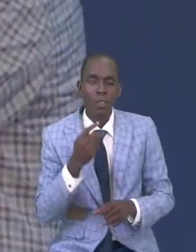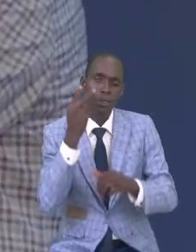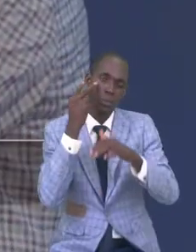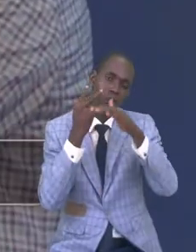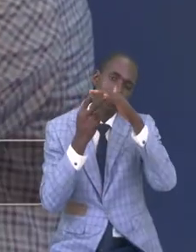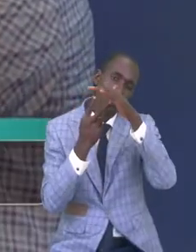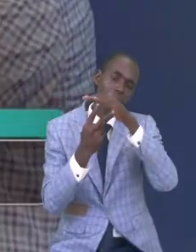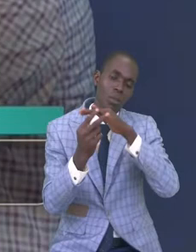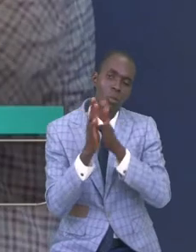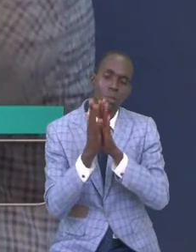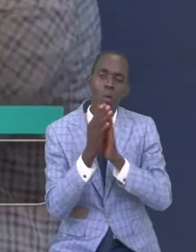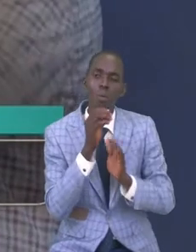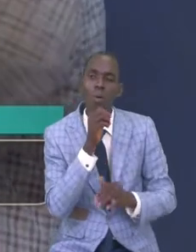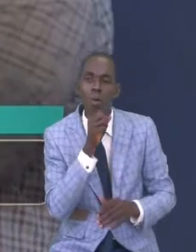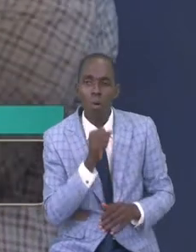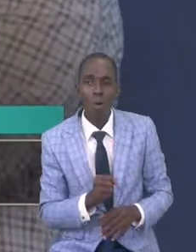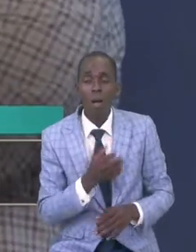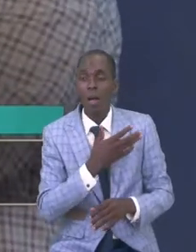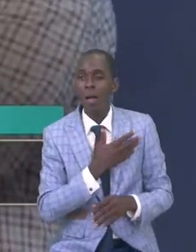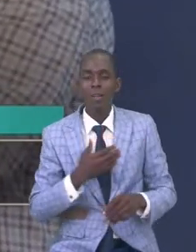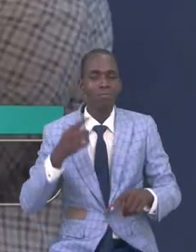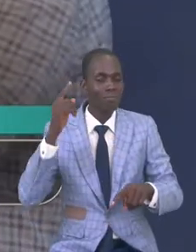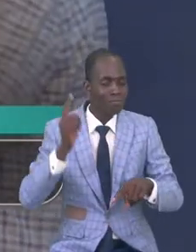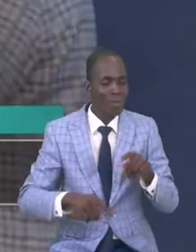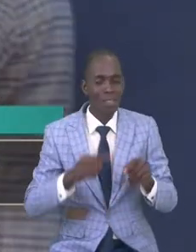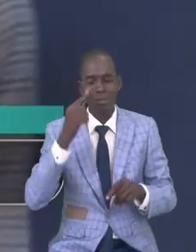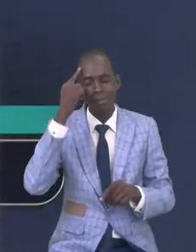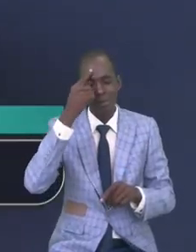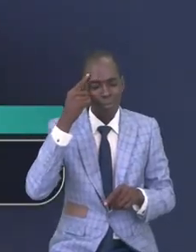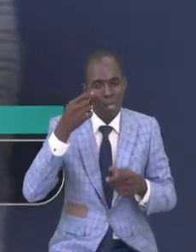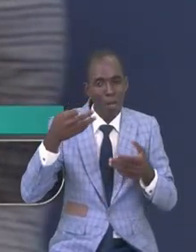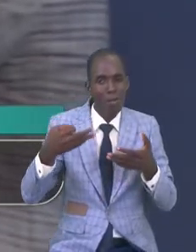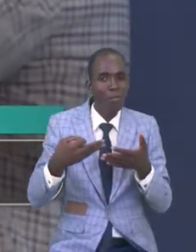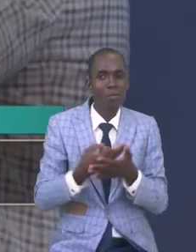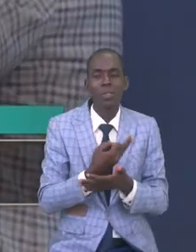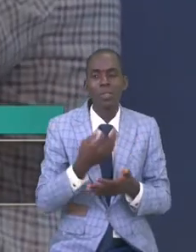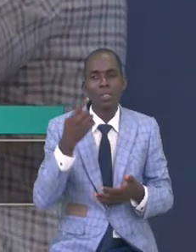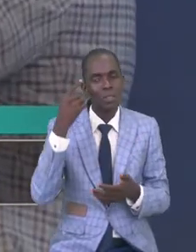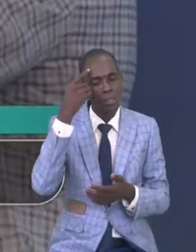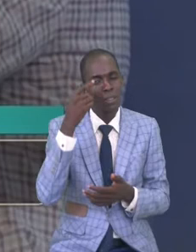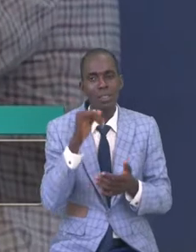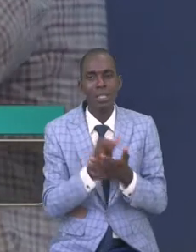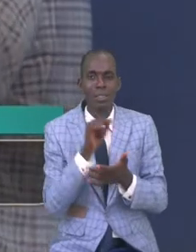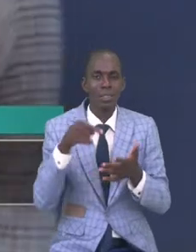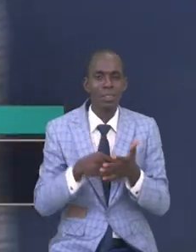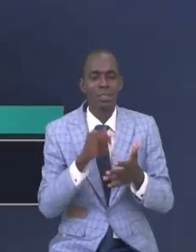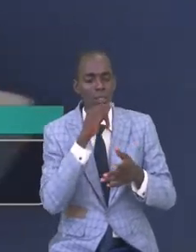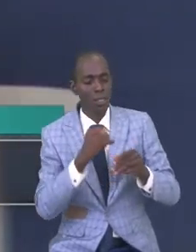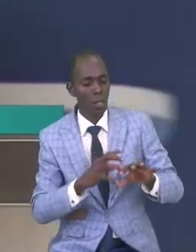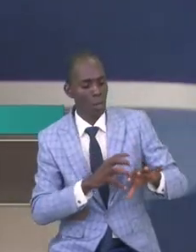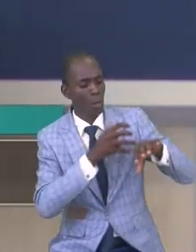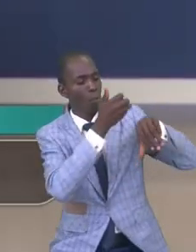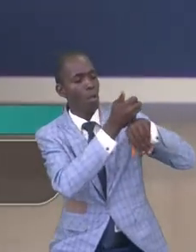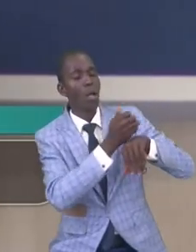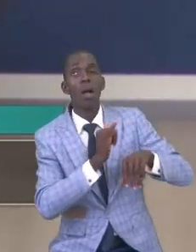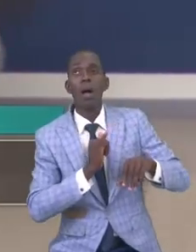vision old. And they cannot think afresh that this is the mountain I wanted